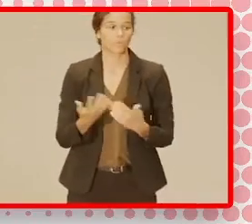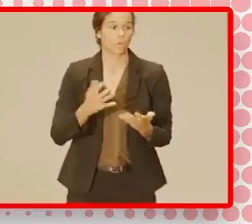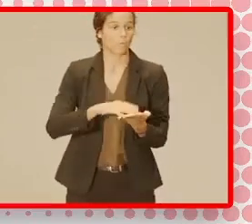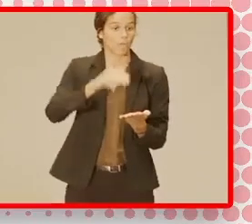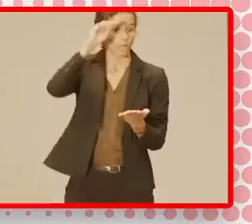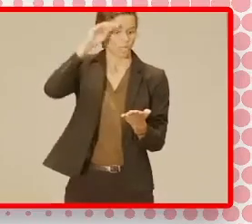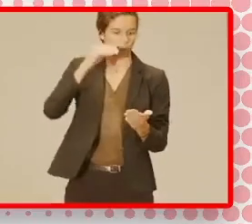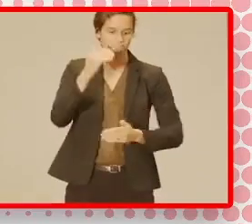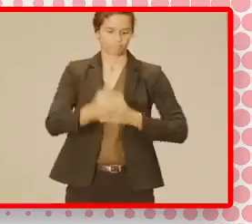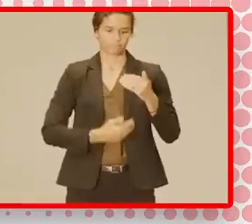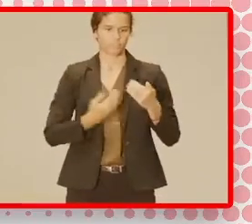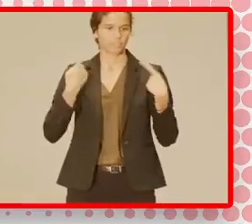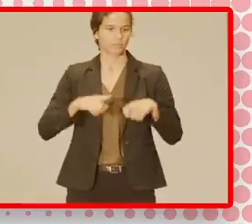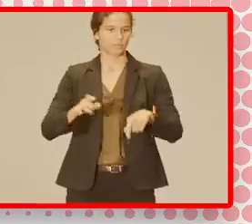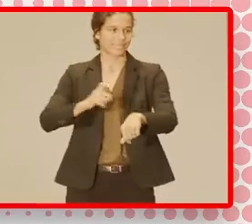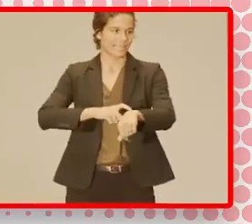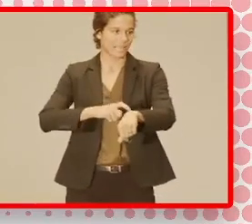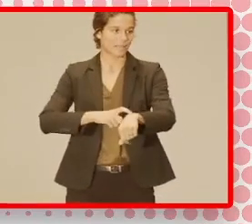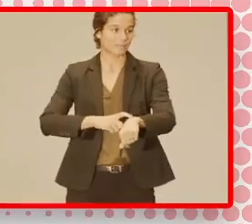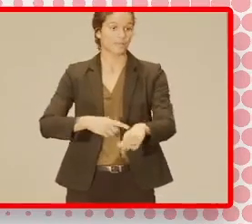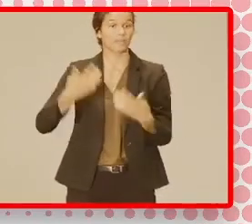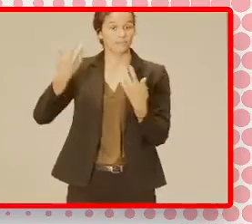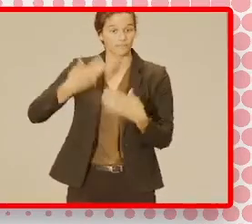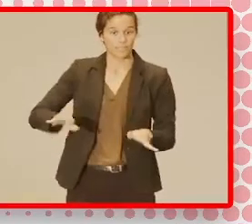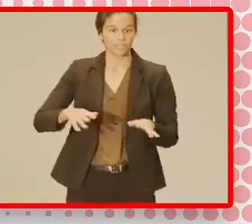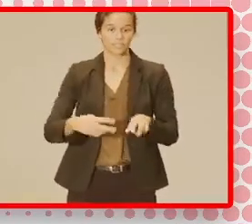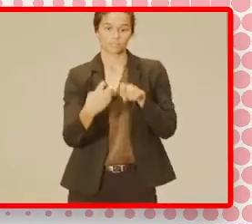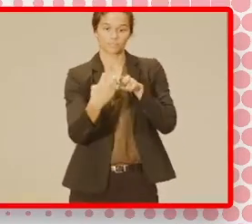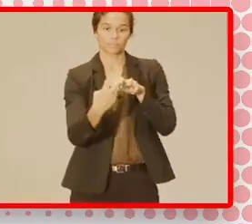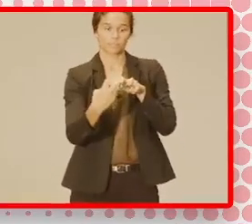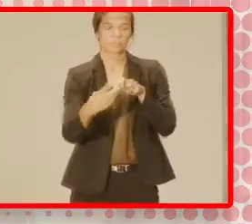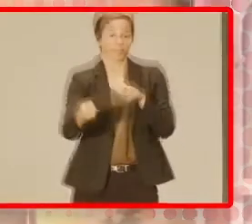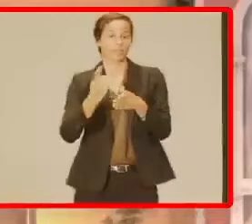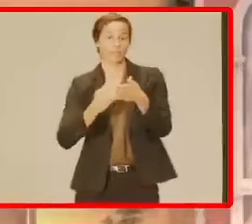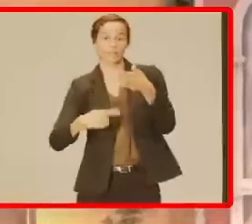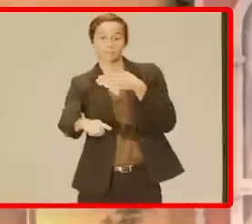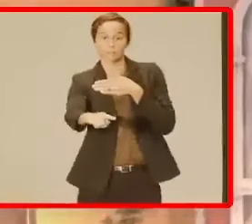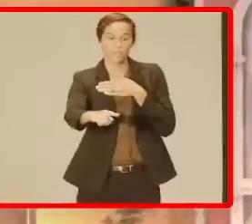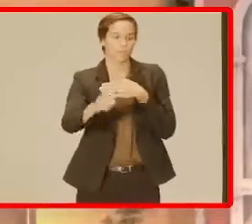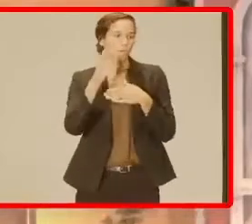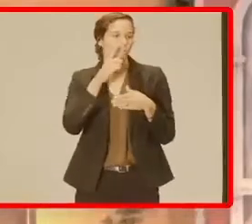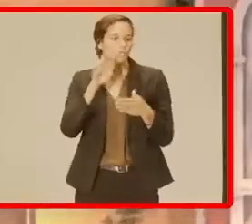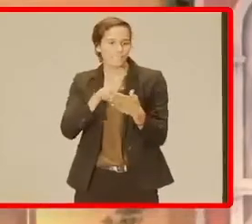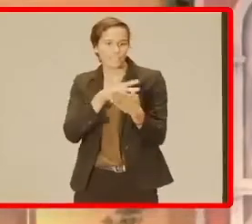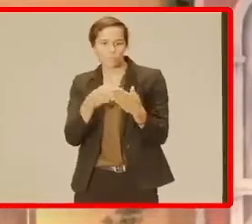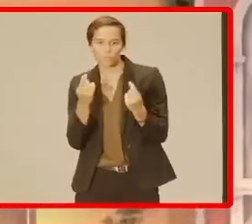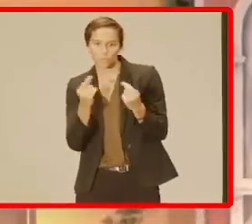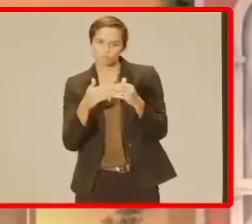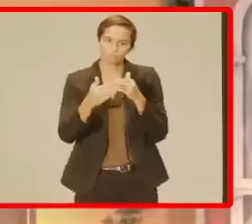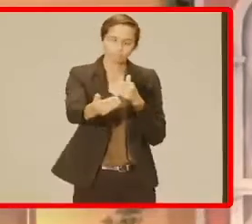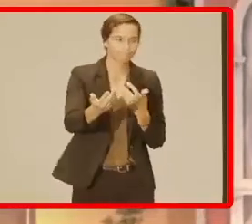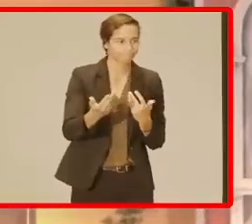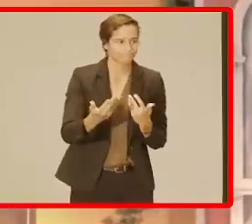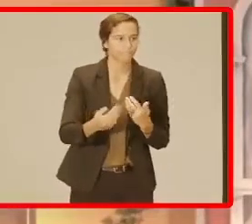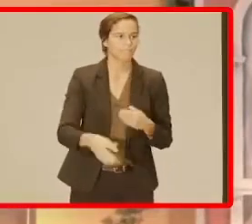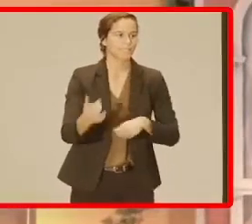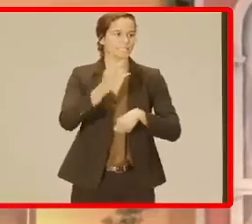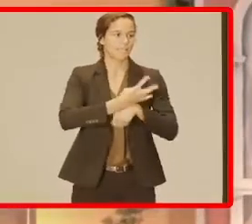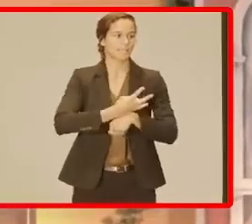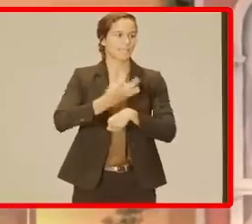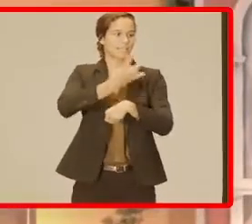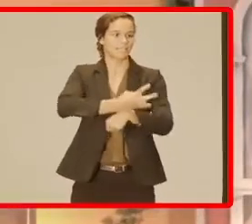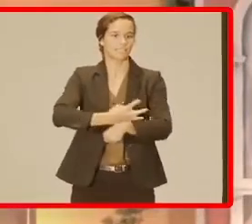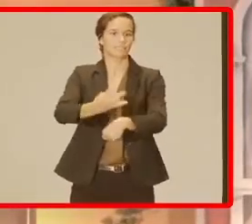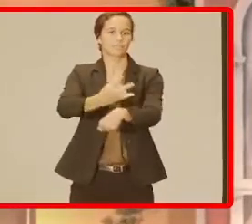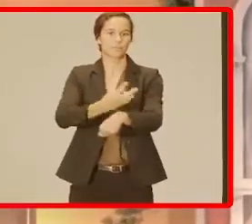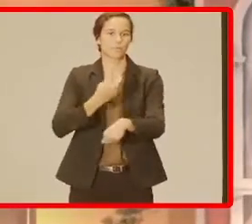days. We operate 7 days at a time. In the context of monthly and quarterly and annual